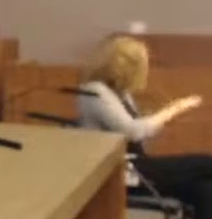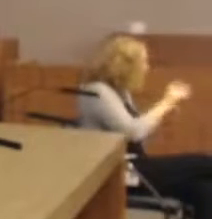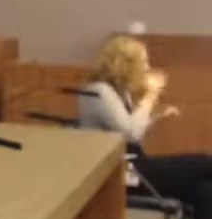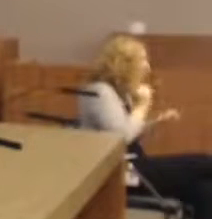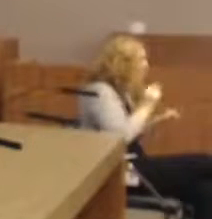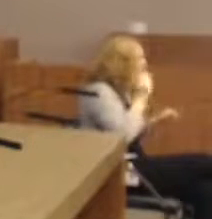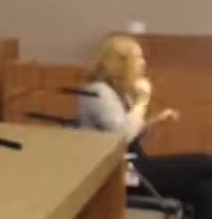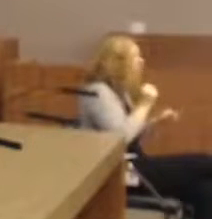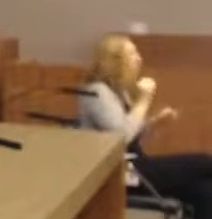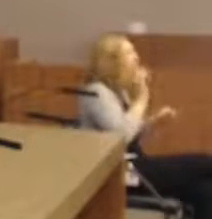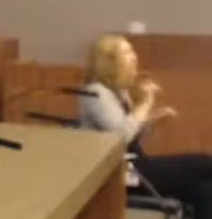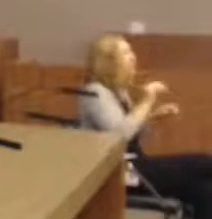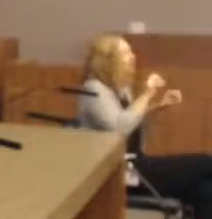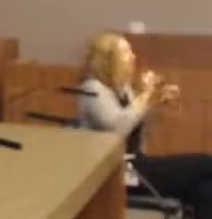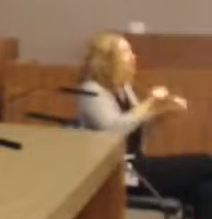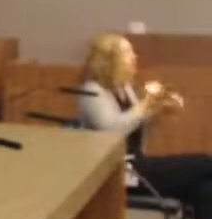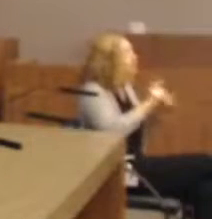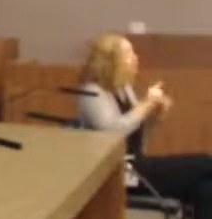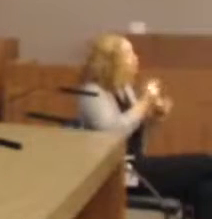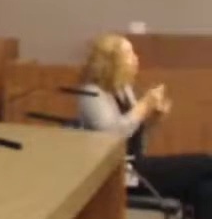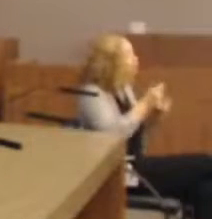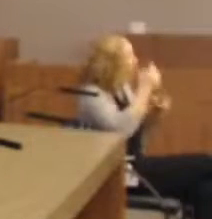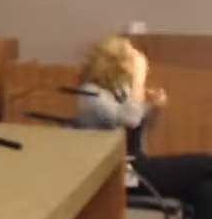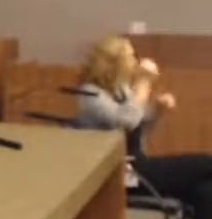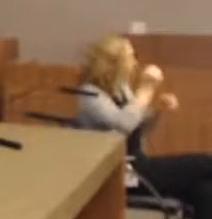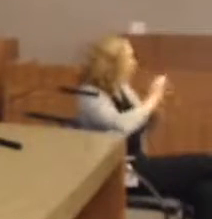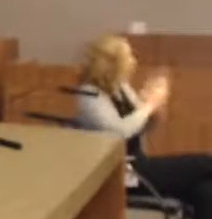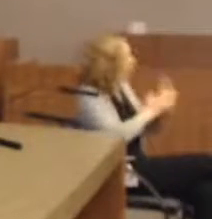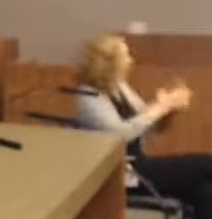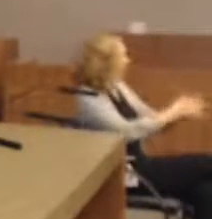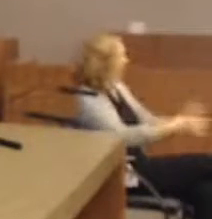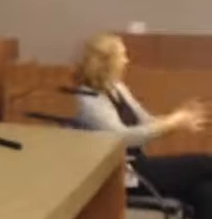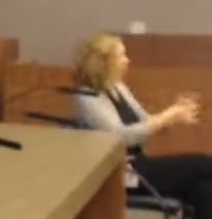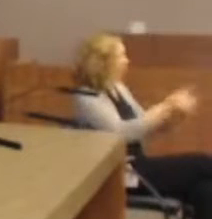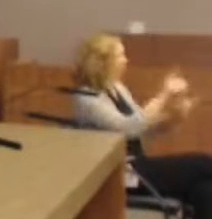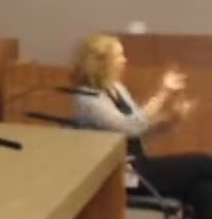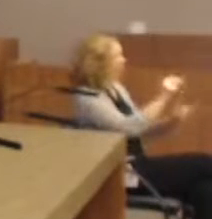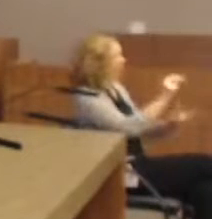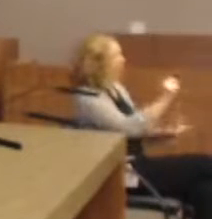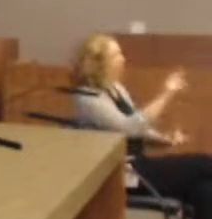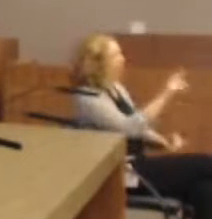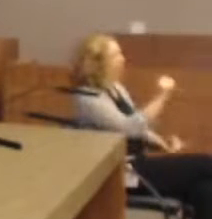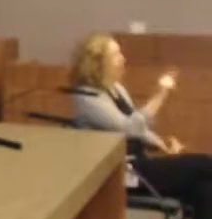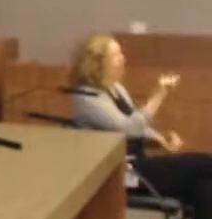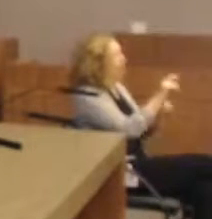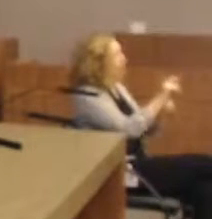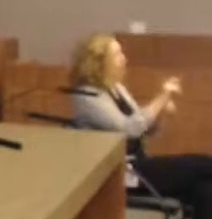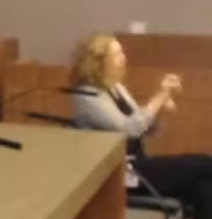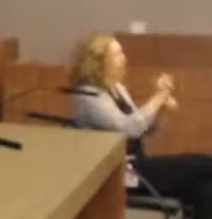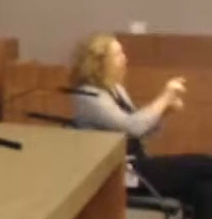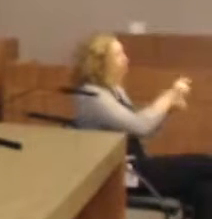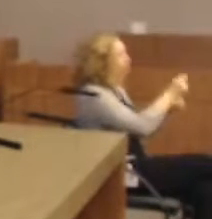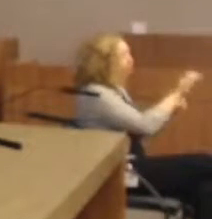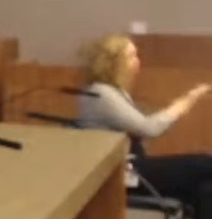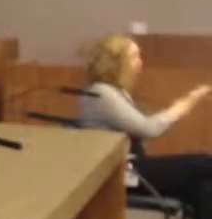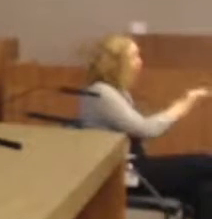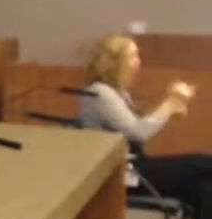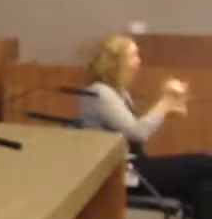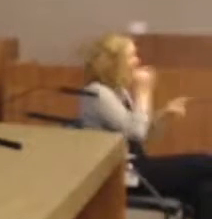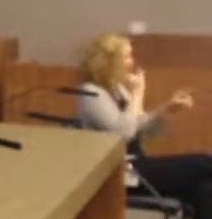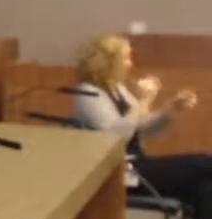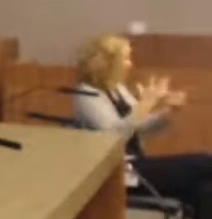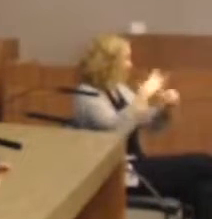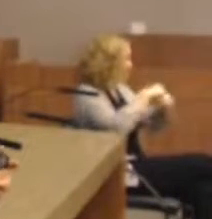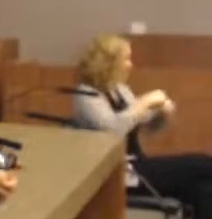this capacity to turn the memory into a narrative or a story gets turned off. If you've ever been in a car